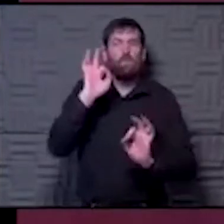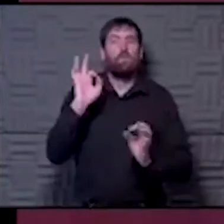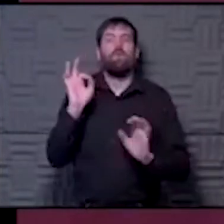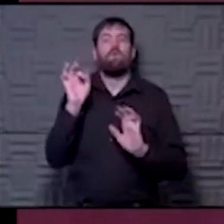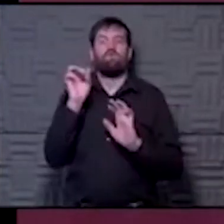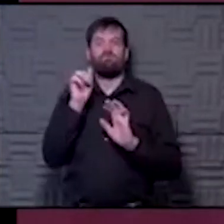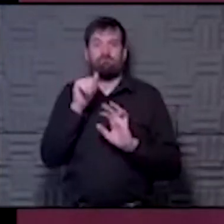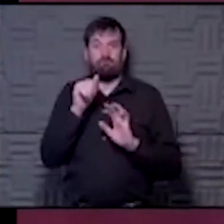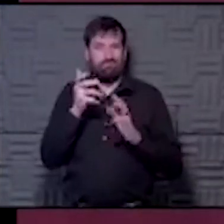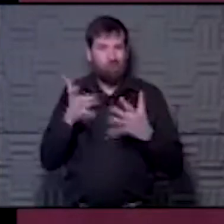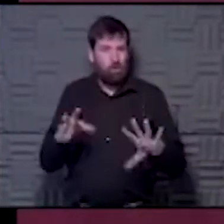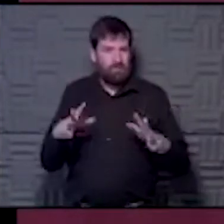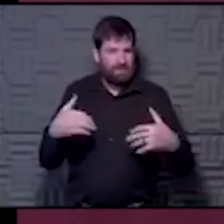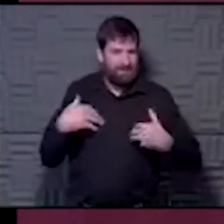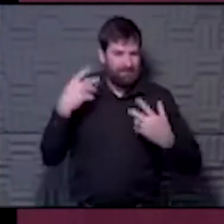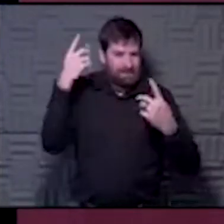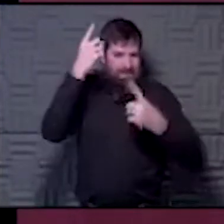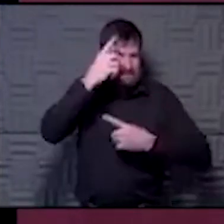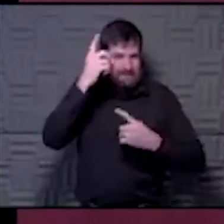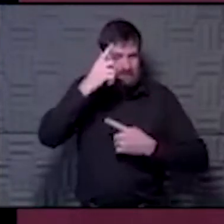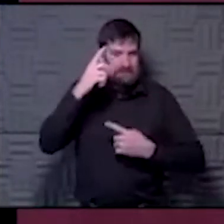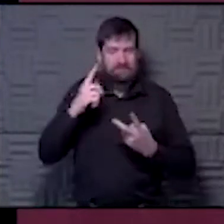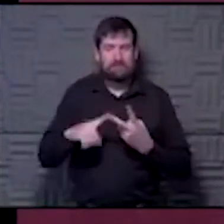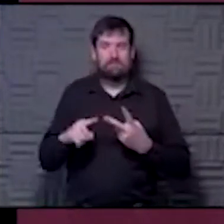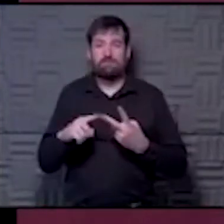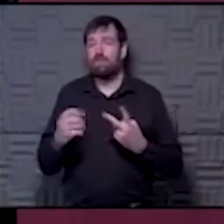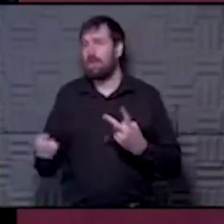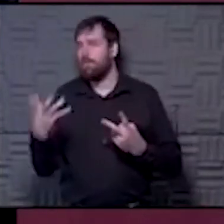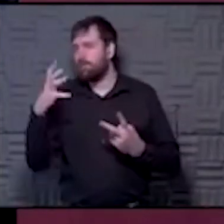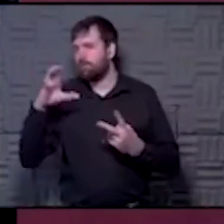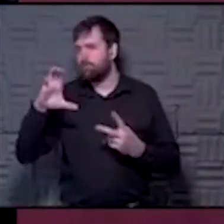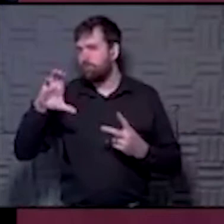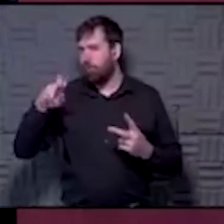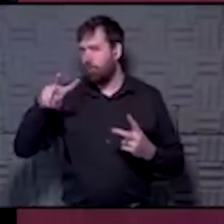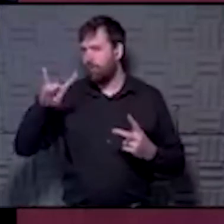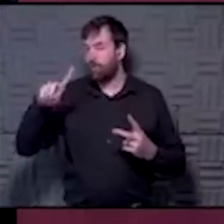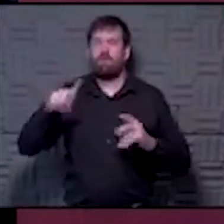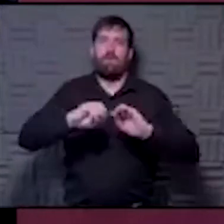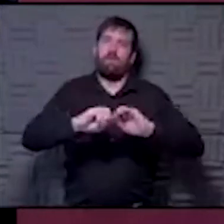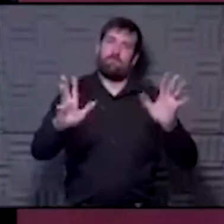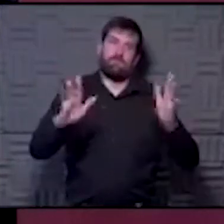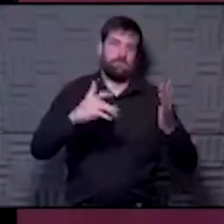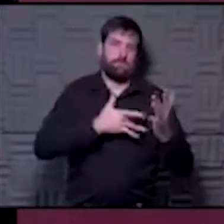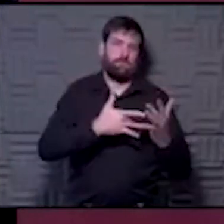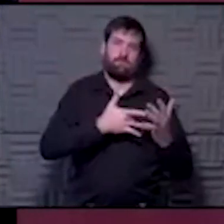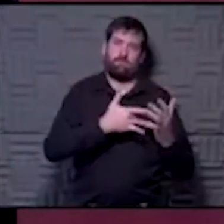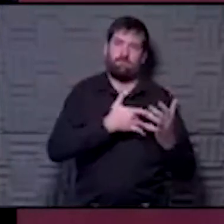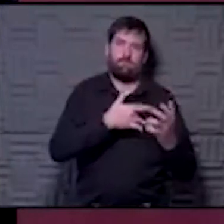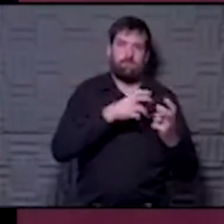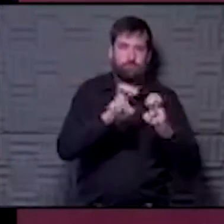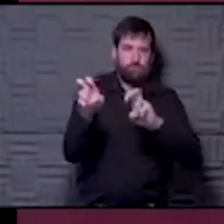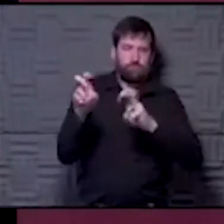underlying disease was there, got unmasked, how much of it was COVID? Absolutely. I mean, there are clearly long-term cardiac effects and